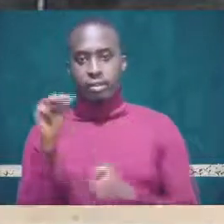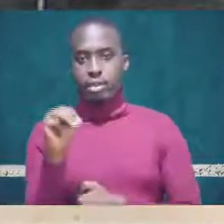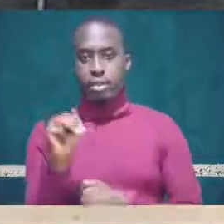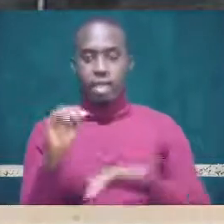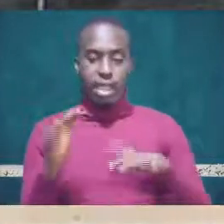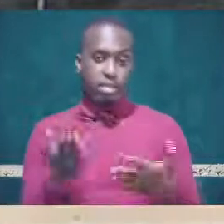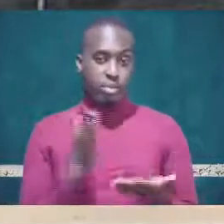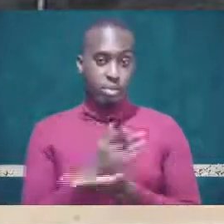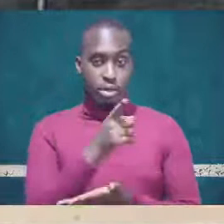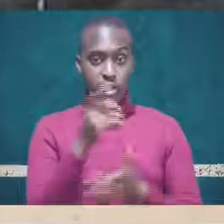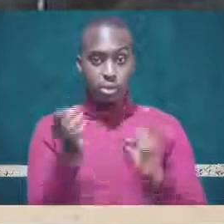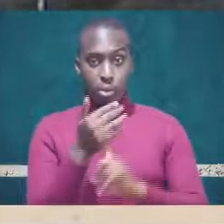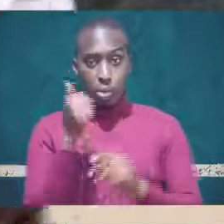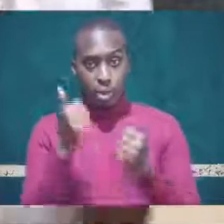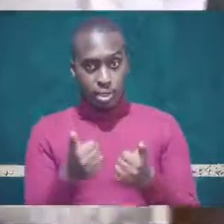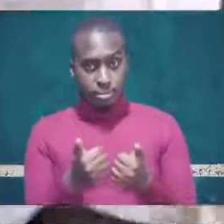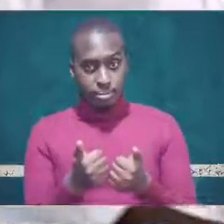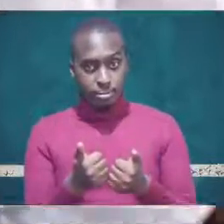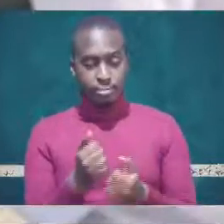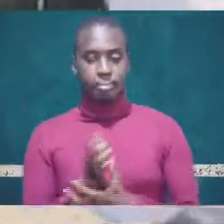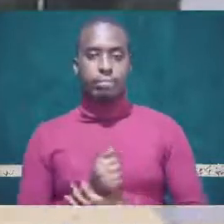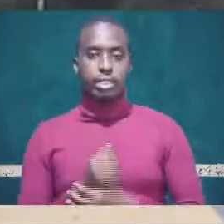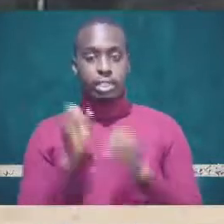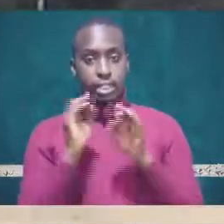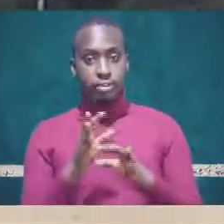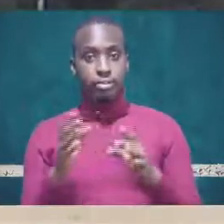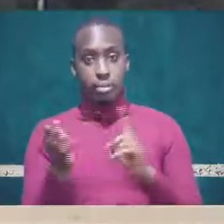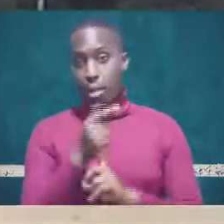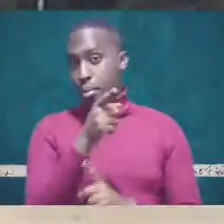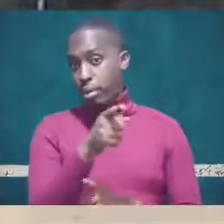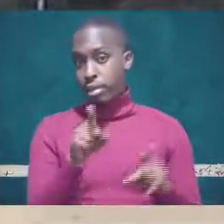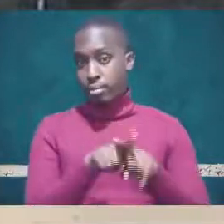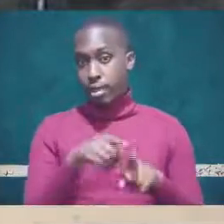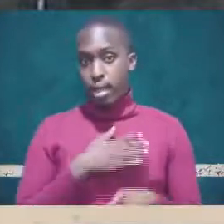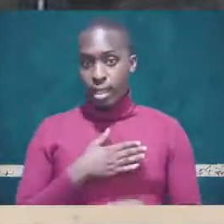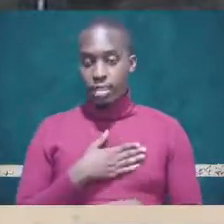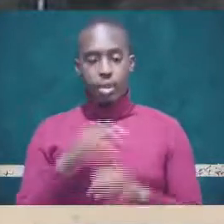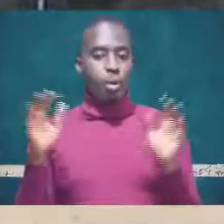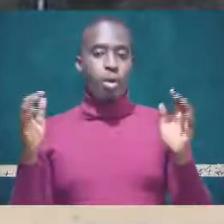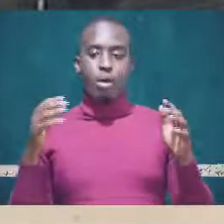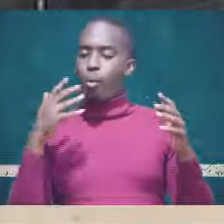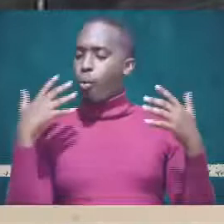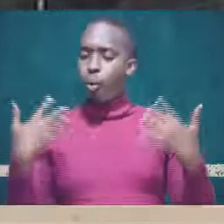that also what you got? If that is what you got, then that is wonderful.